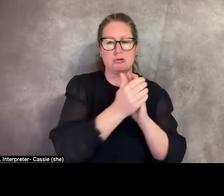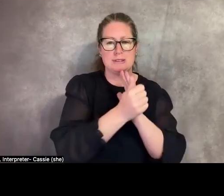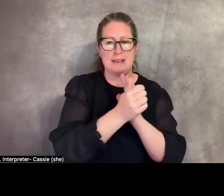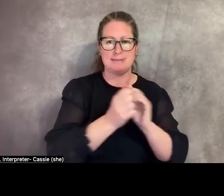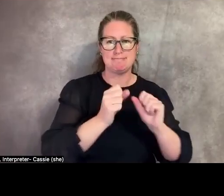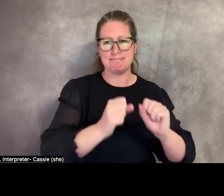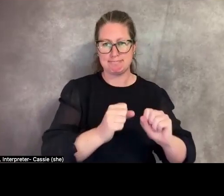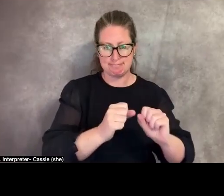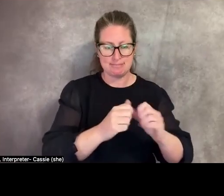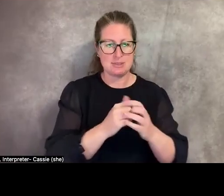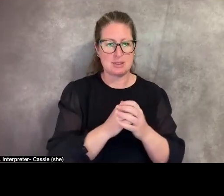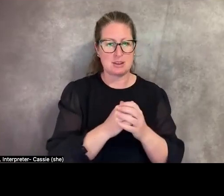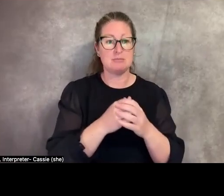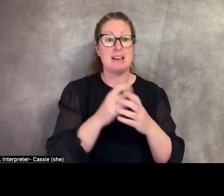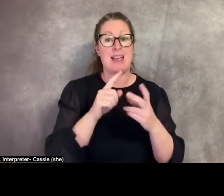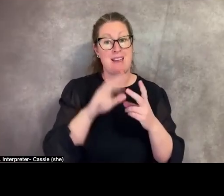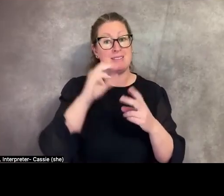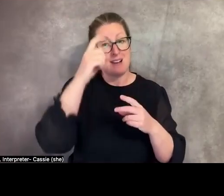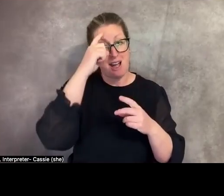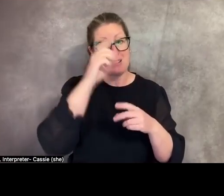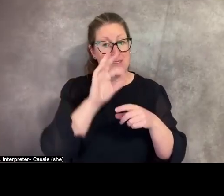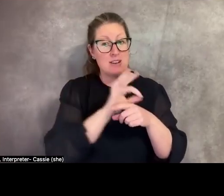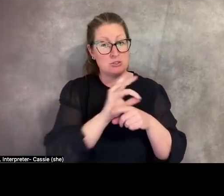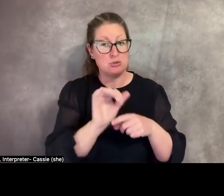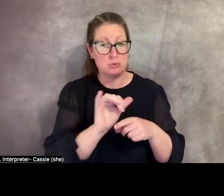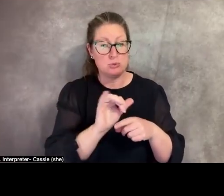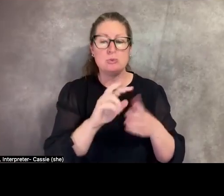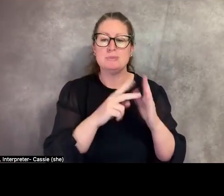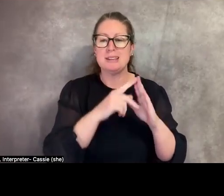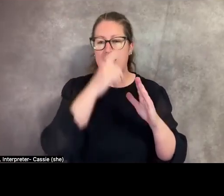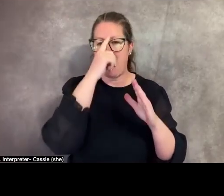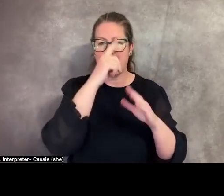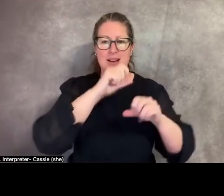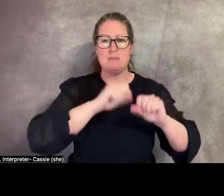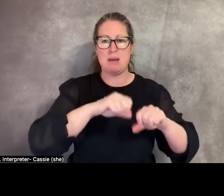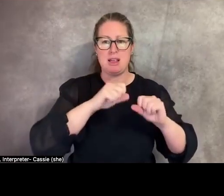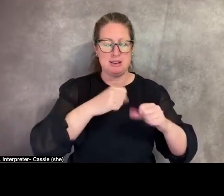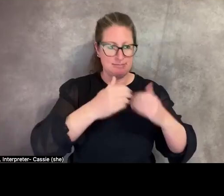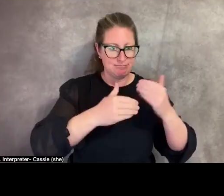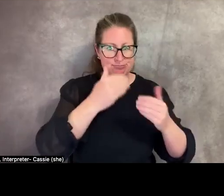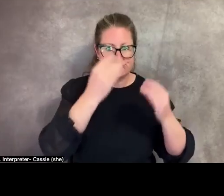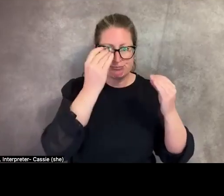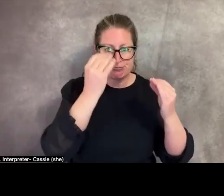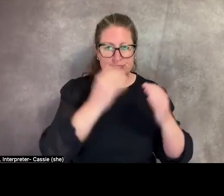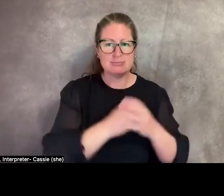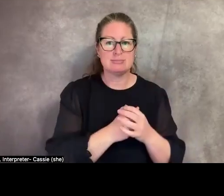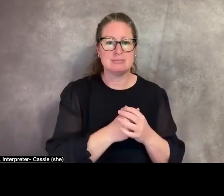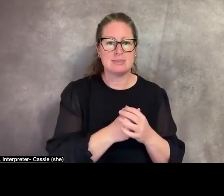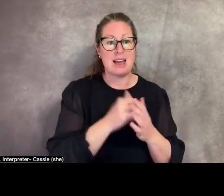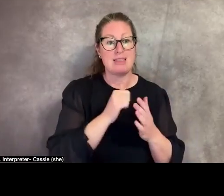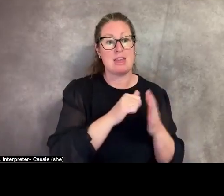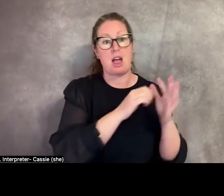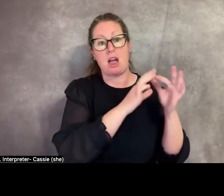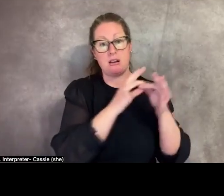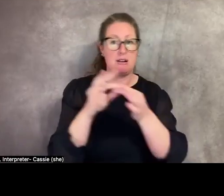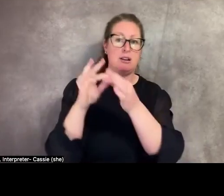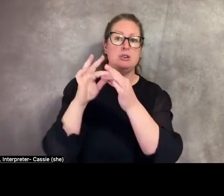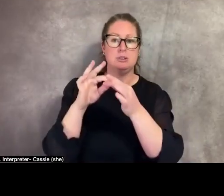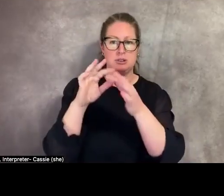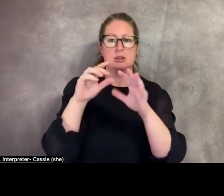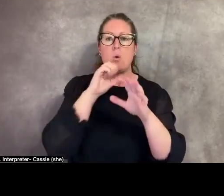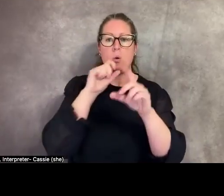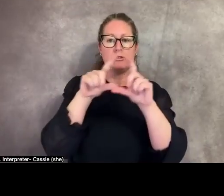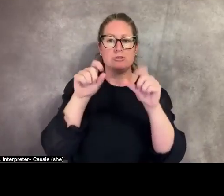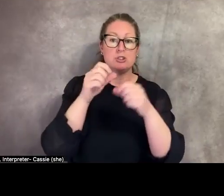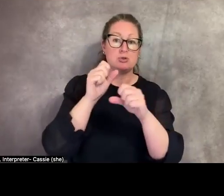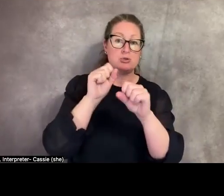and in terms of their cognitive functioning, their cognitive abilities. And that leads to both social skills and cognitive